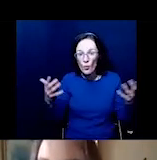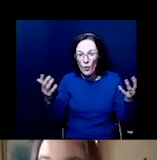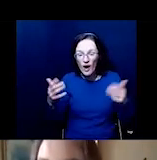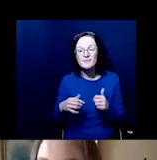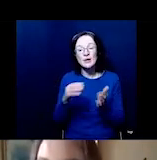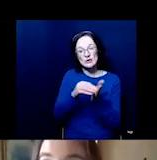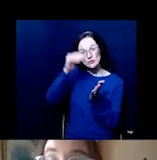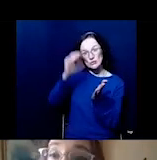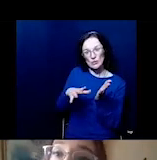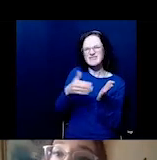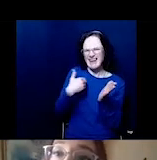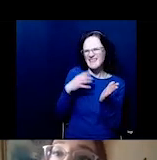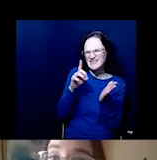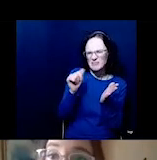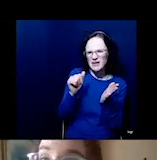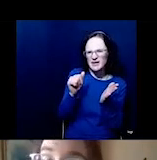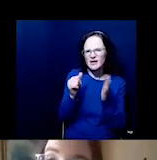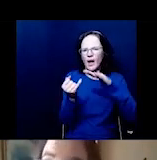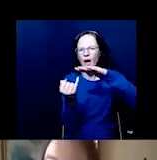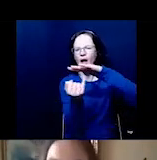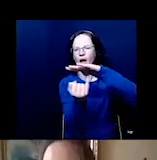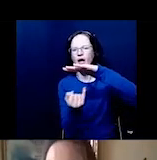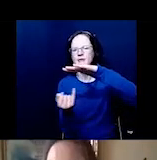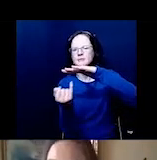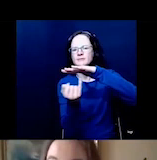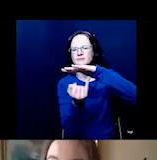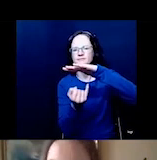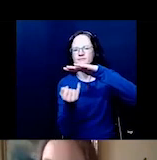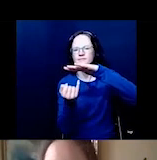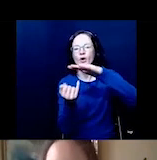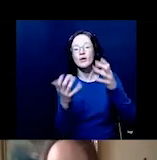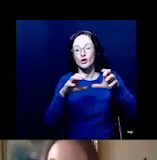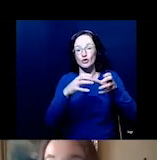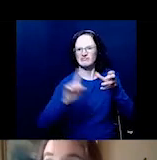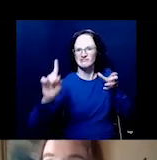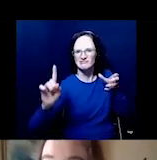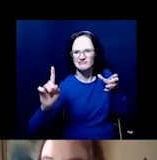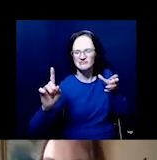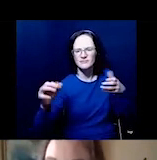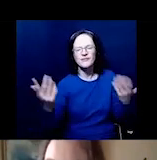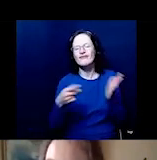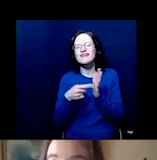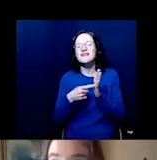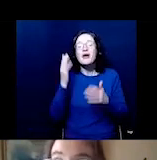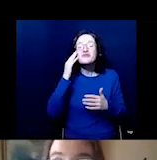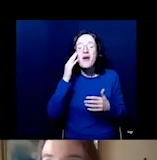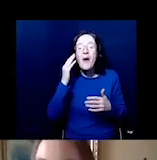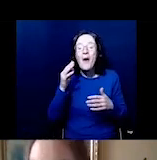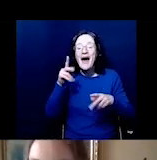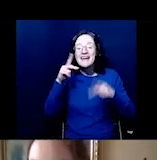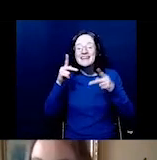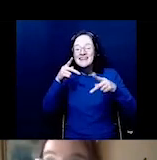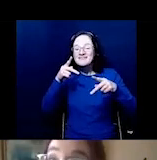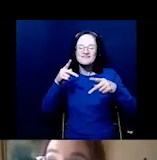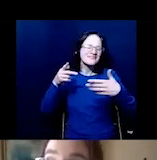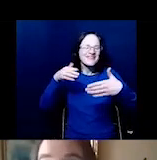with disabilities, they have to sit in front of the classroom, and we all know in front of the classroom, not many people go there, and I am myself